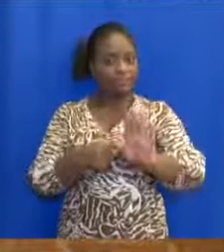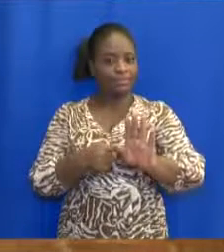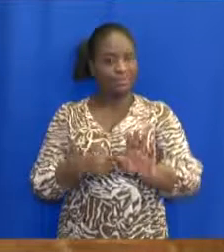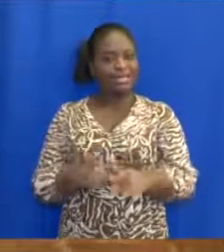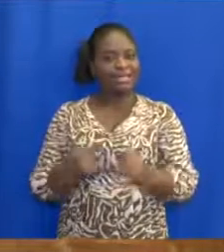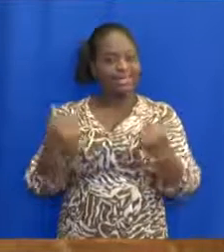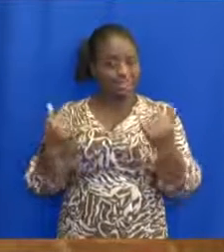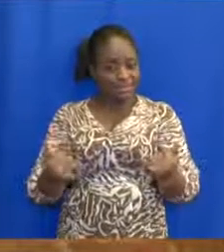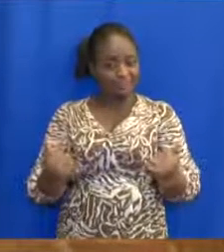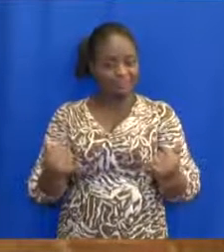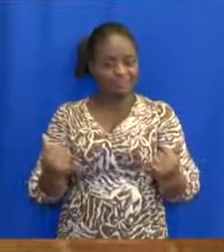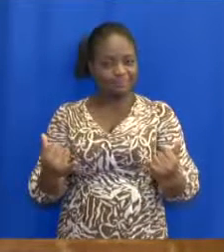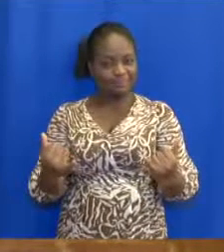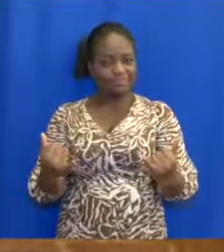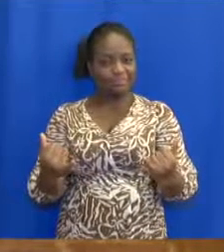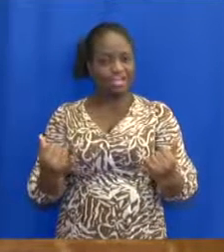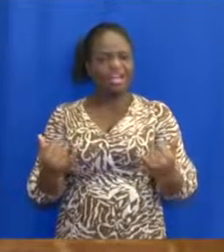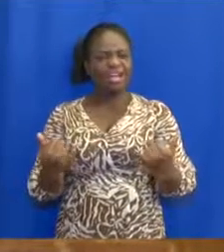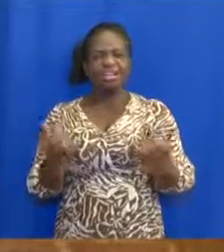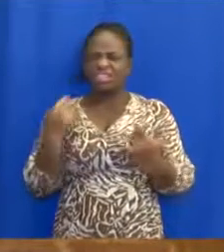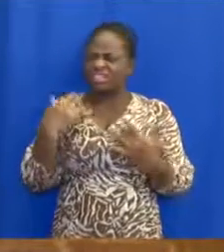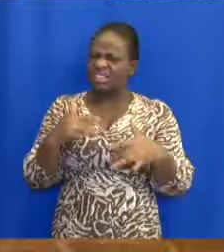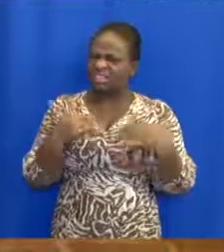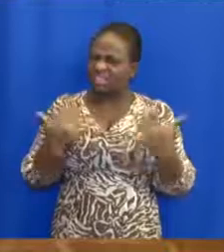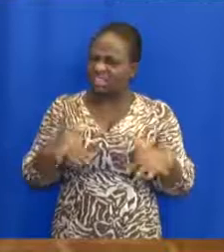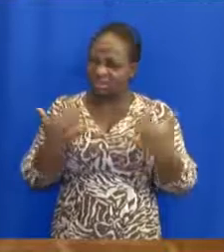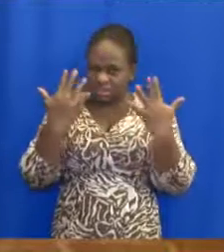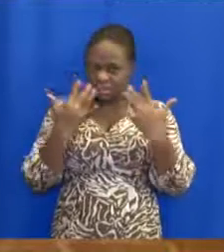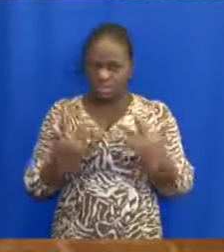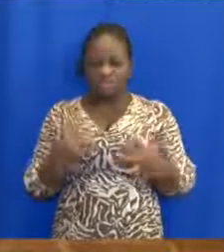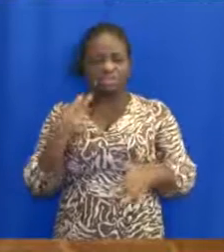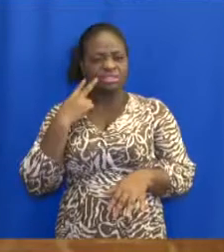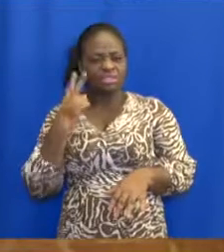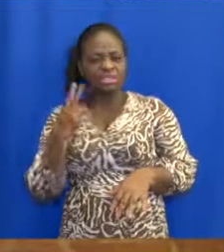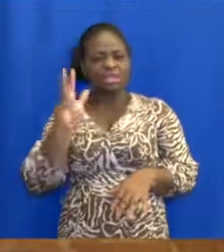At first glance, it is alarming to see that